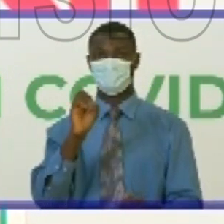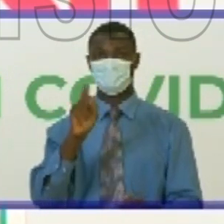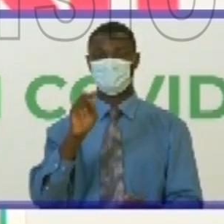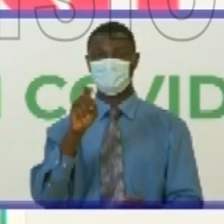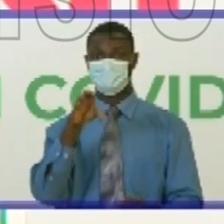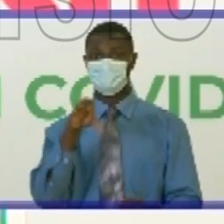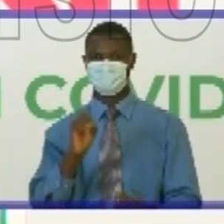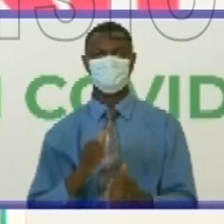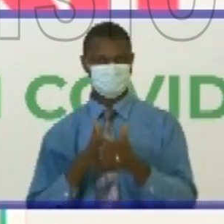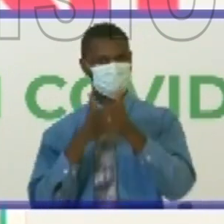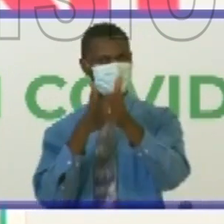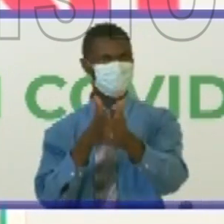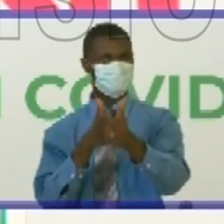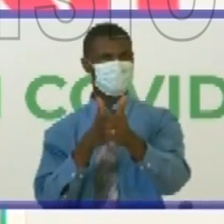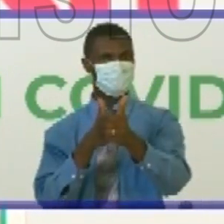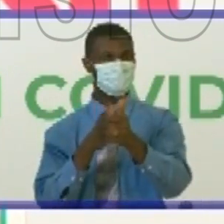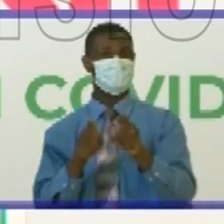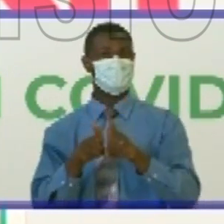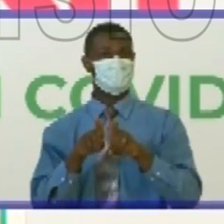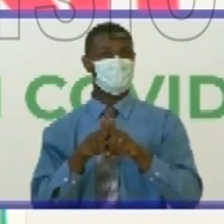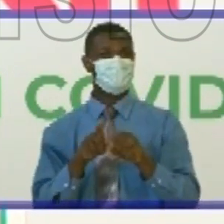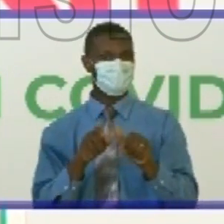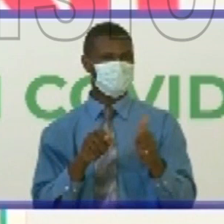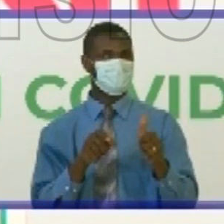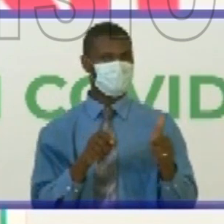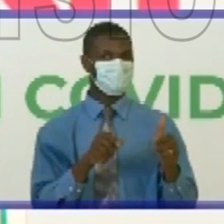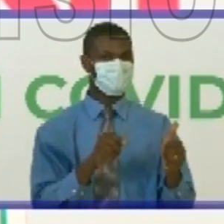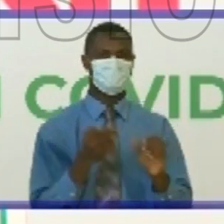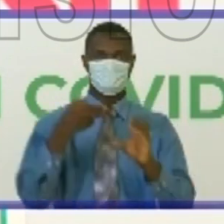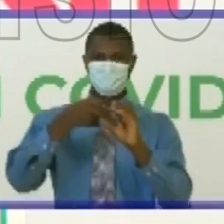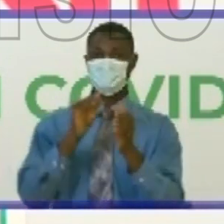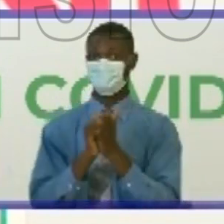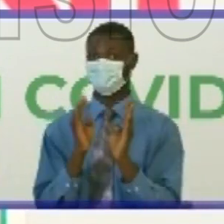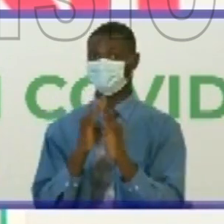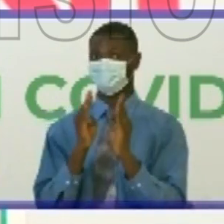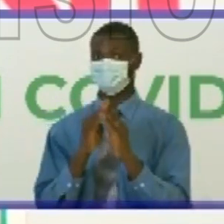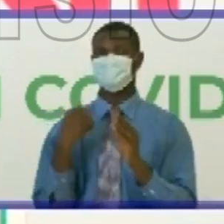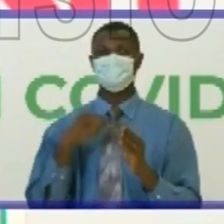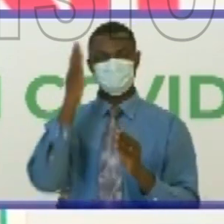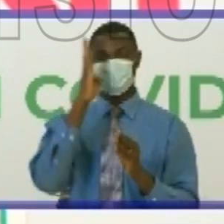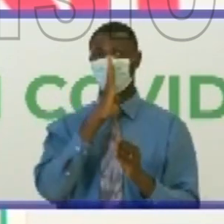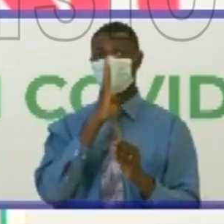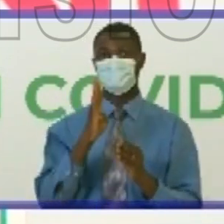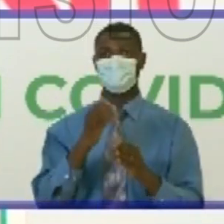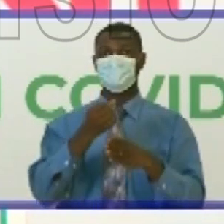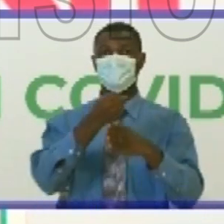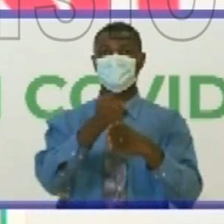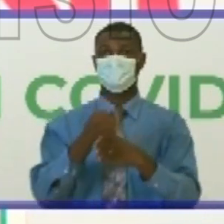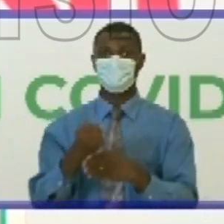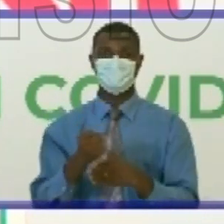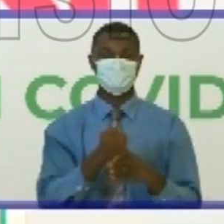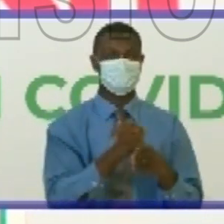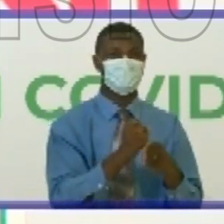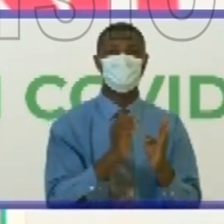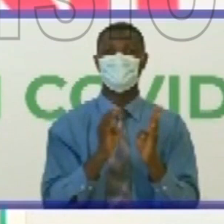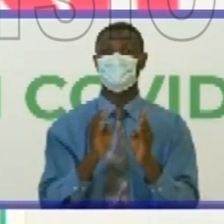Bakr, and the Acting Chair as well of the NTLC. We will be distributing the communique of this